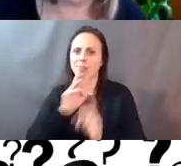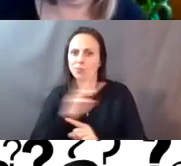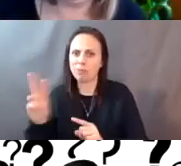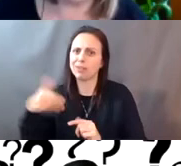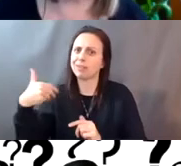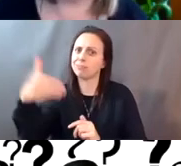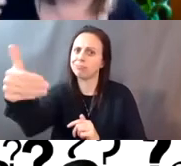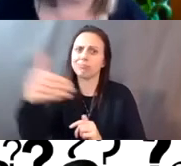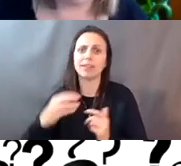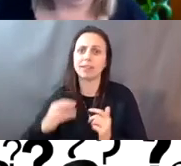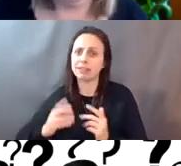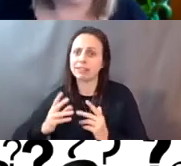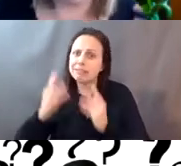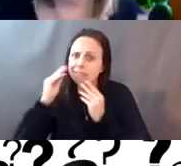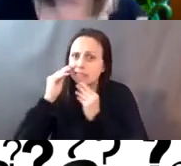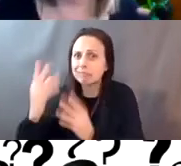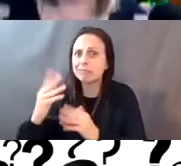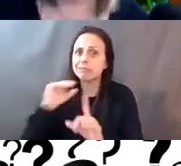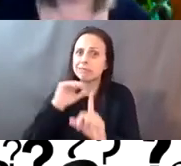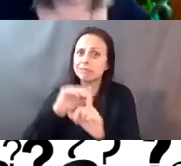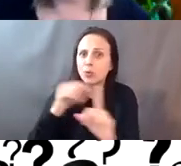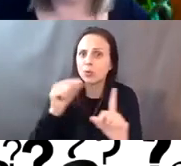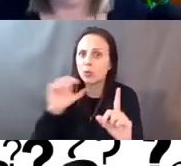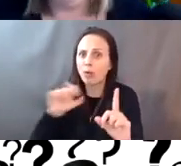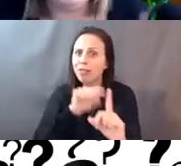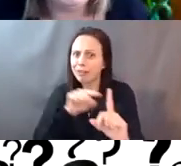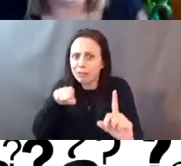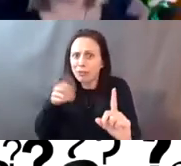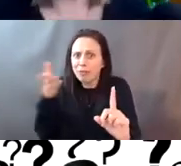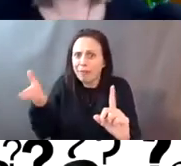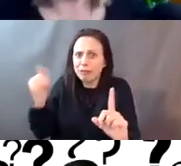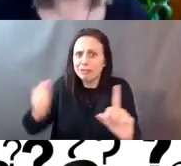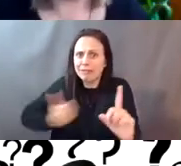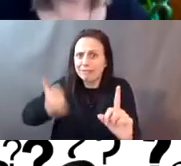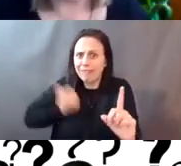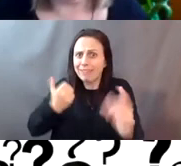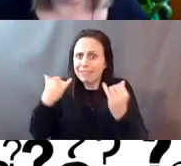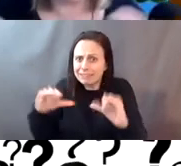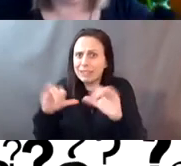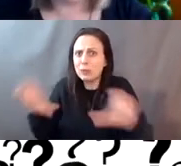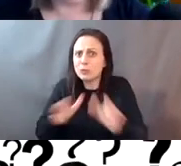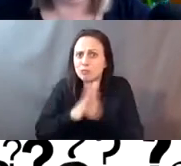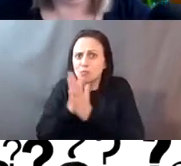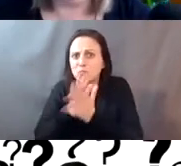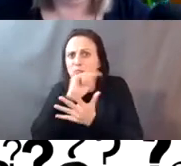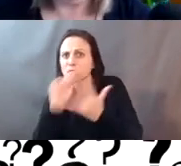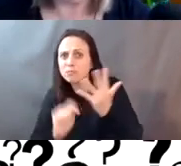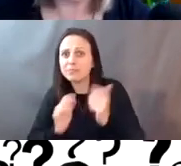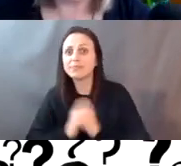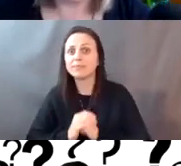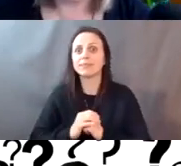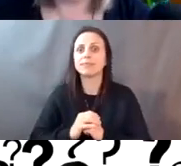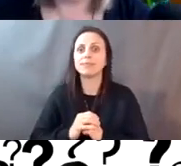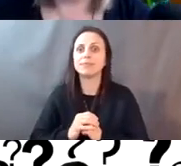ongoing basis, just to let Google know that you're viable, still doing interesting things, because